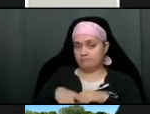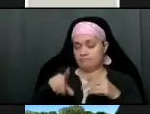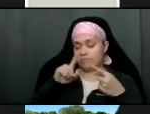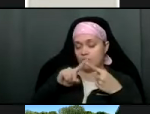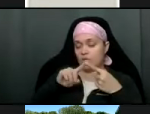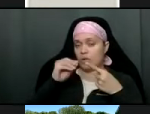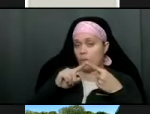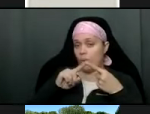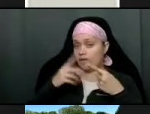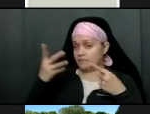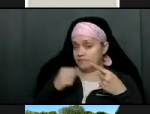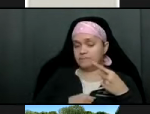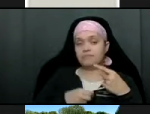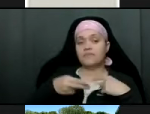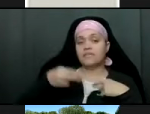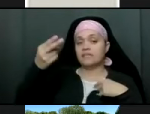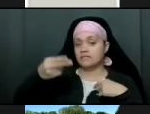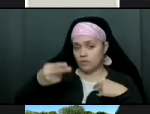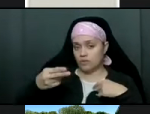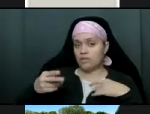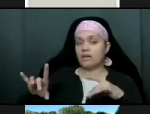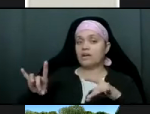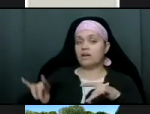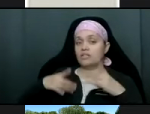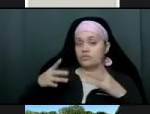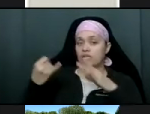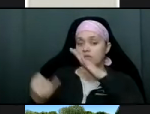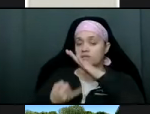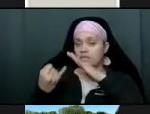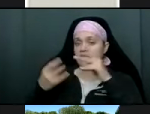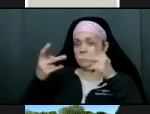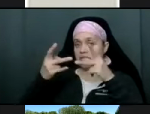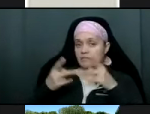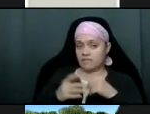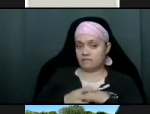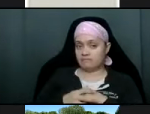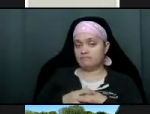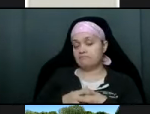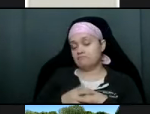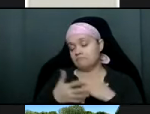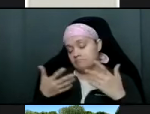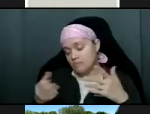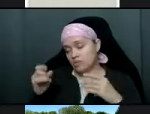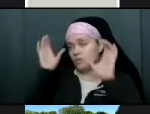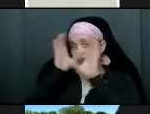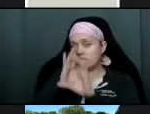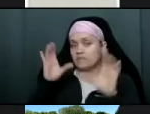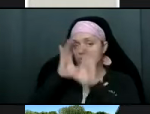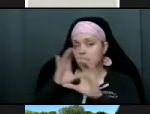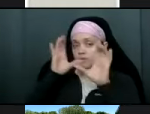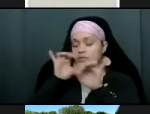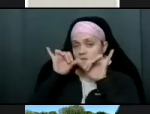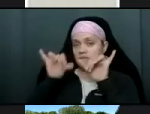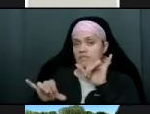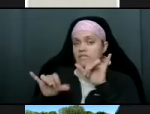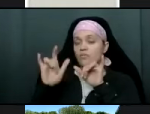number 1. Historically, Australia was an isolated place, so its exploration and settlement